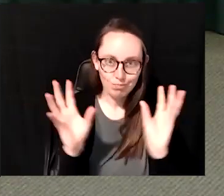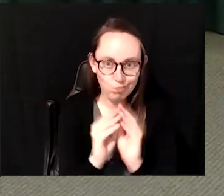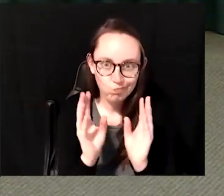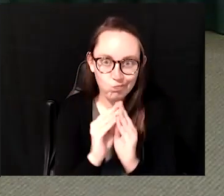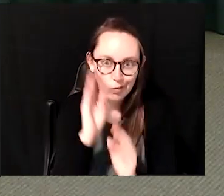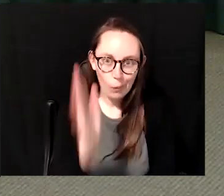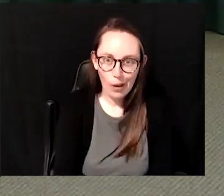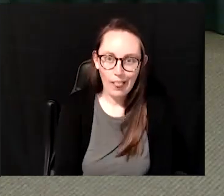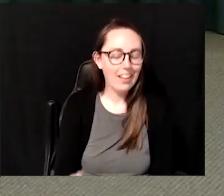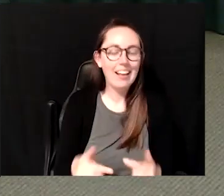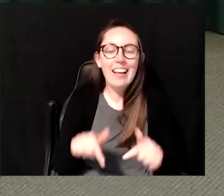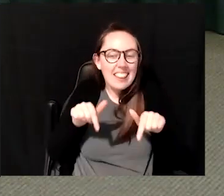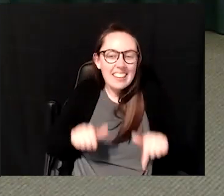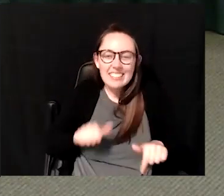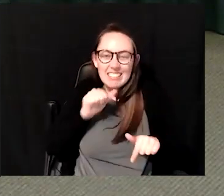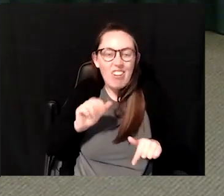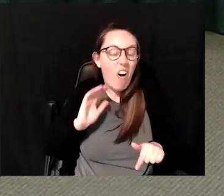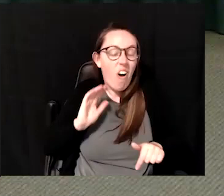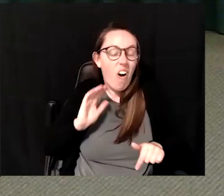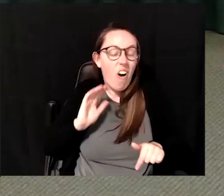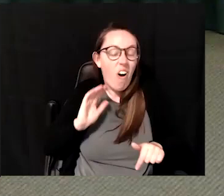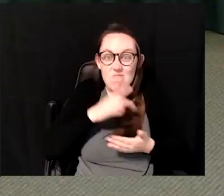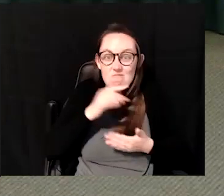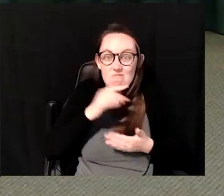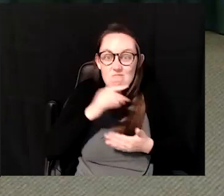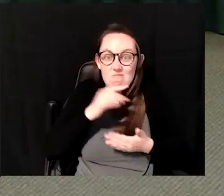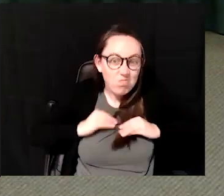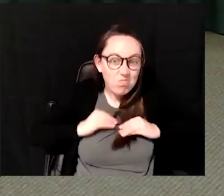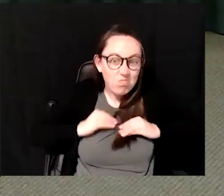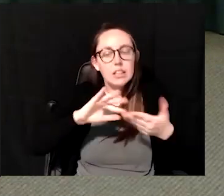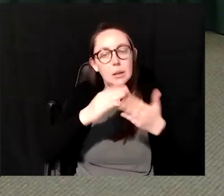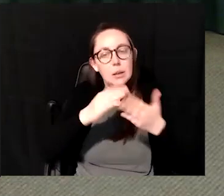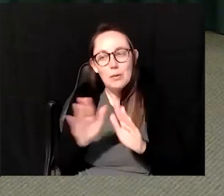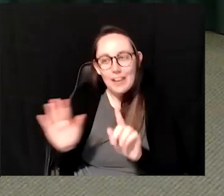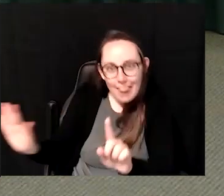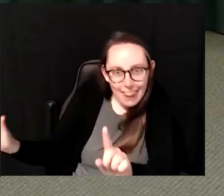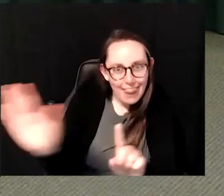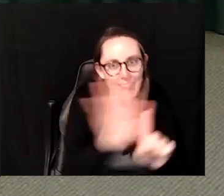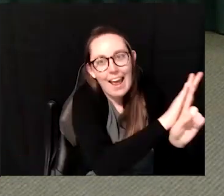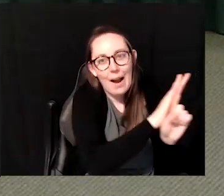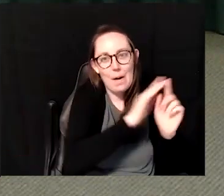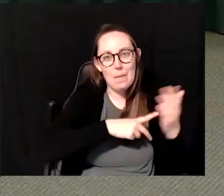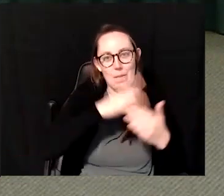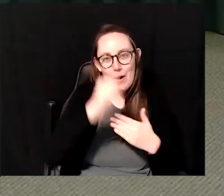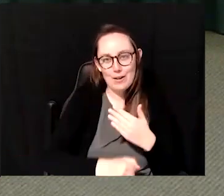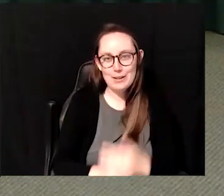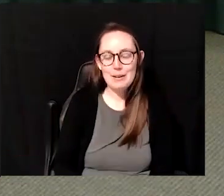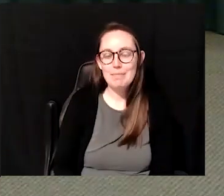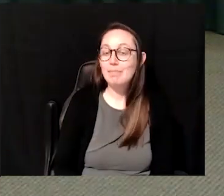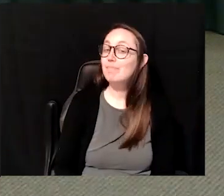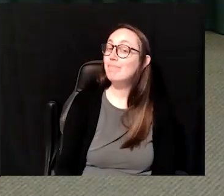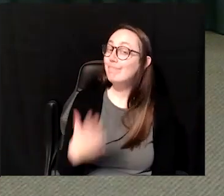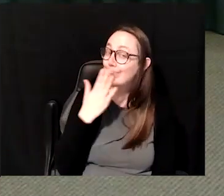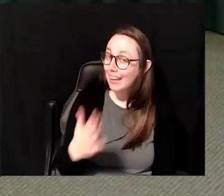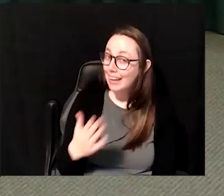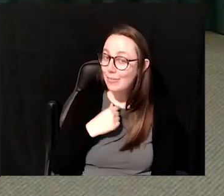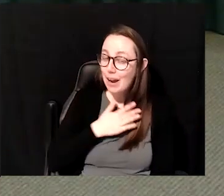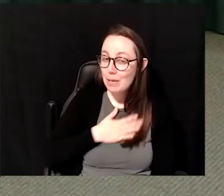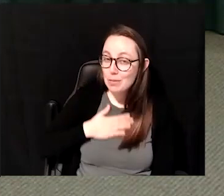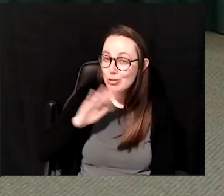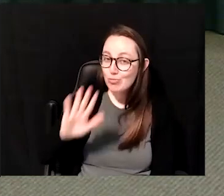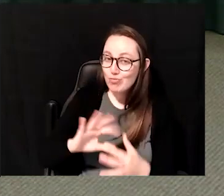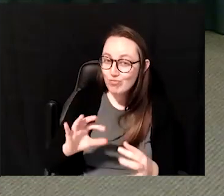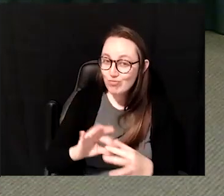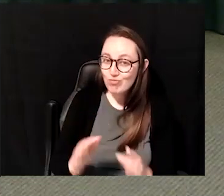that's a critical piece of all of this so absolutely thank you and I I greatly appreciate that um Jess is not here